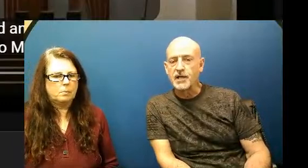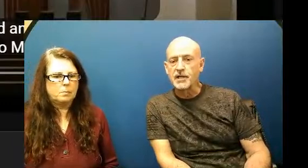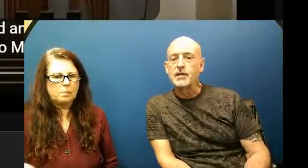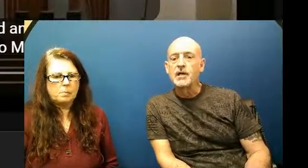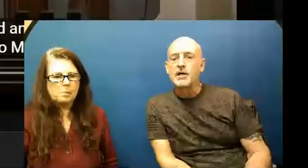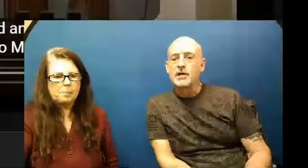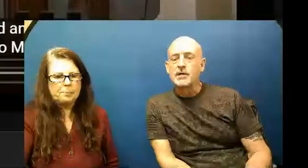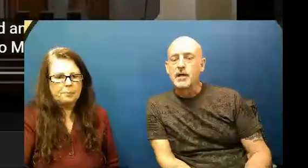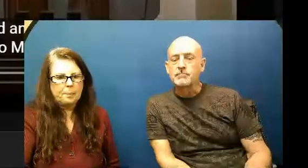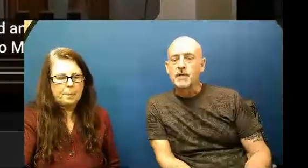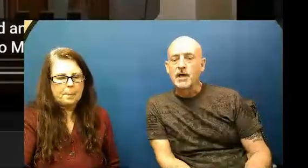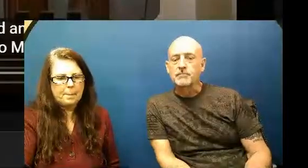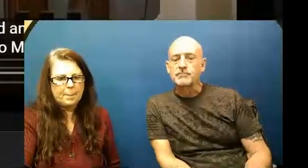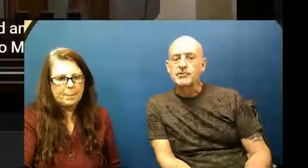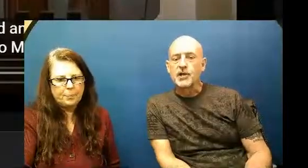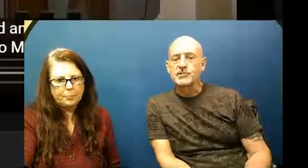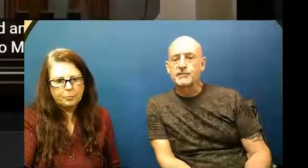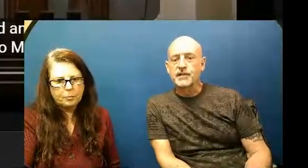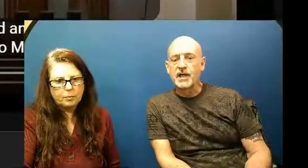not a